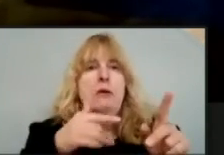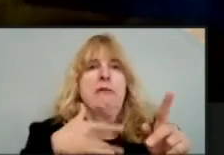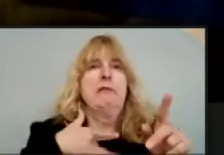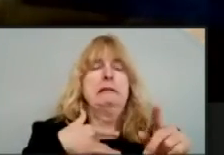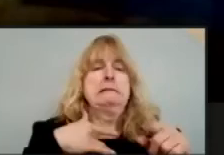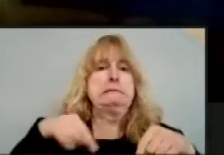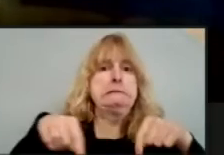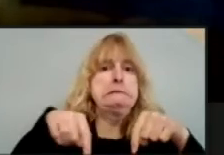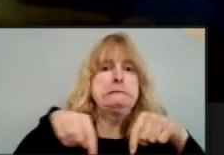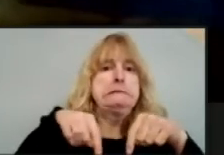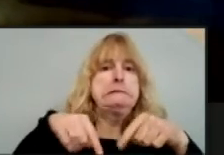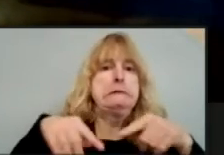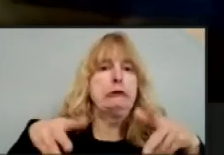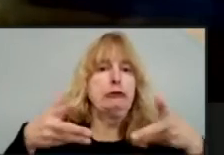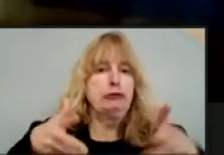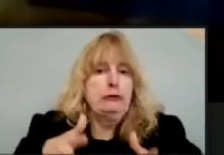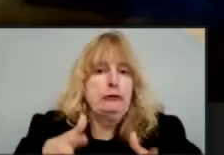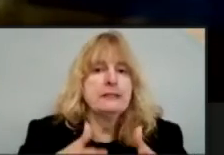getting